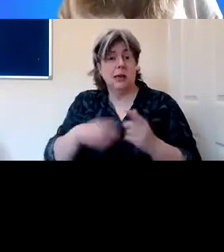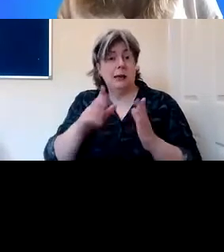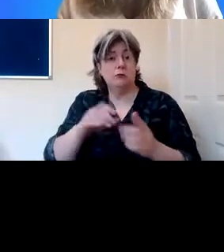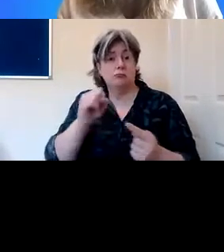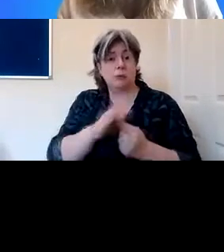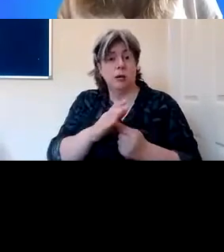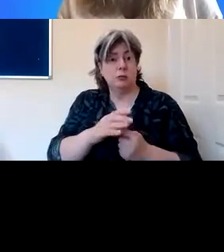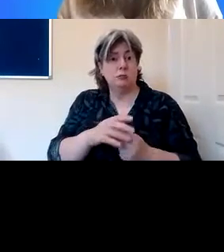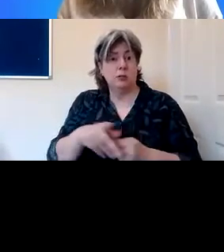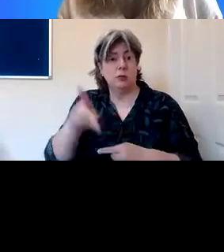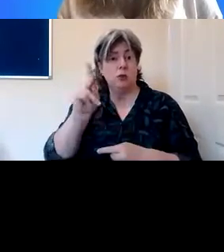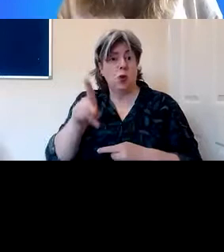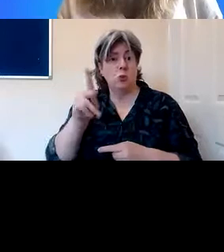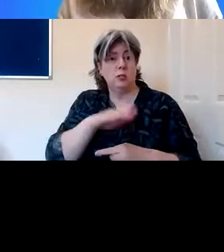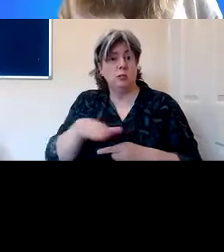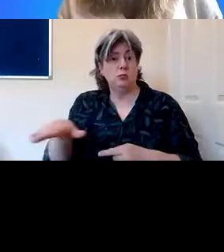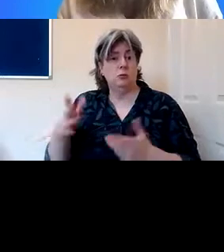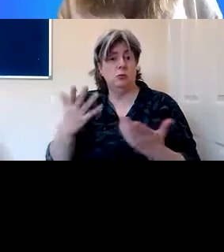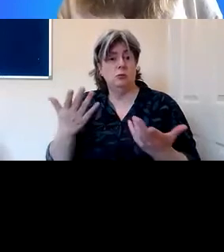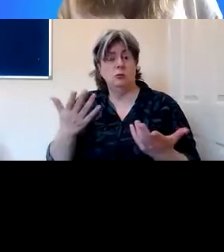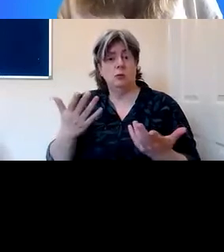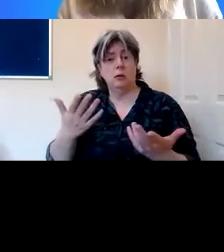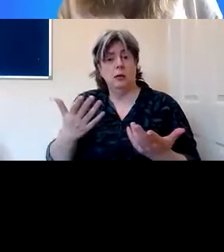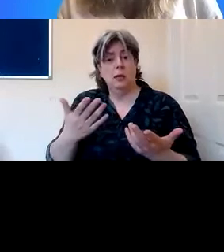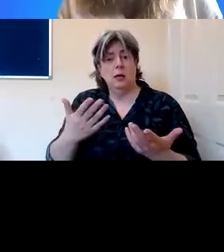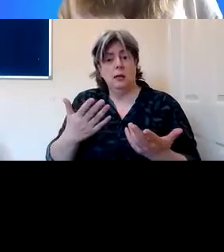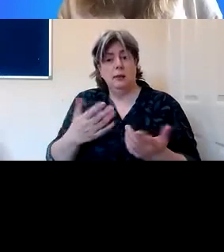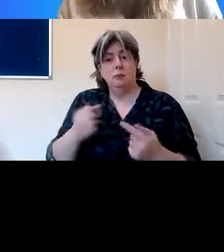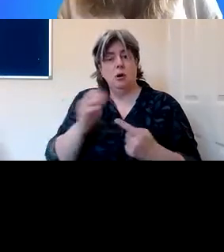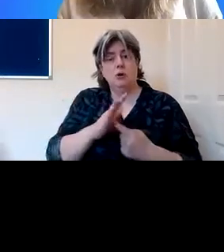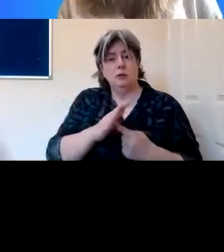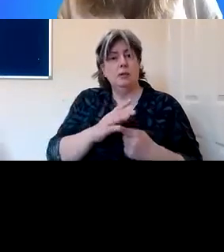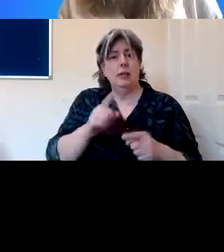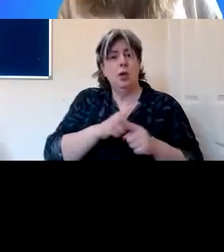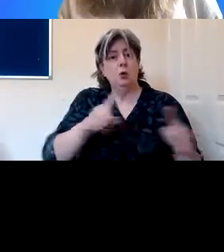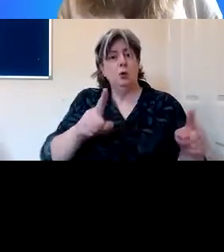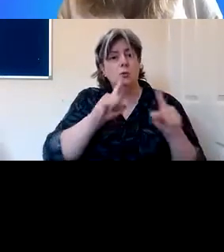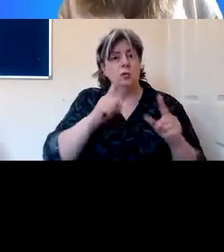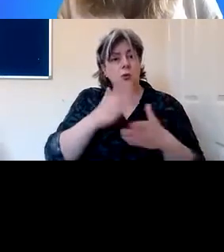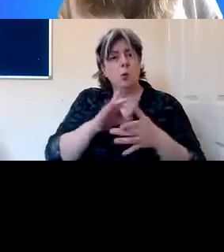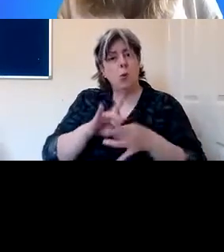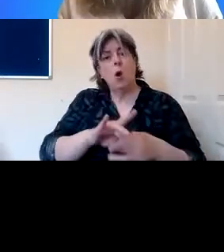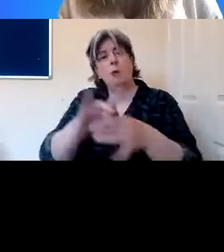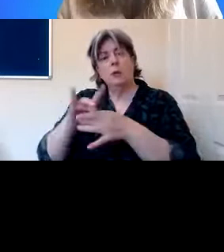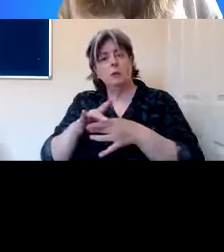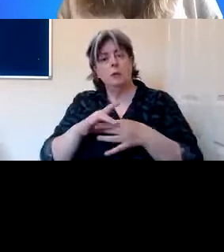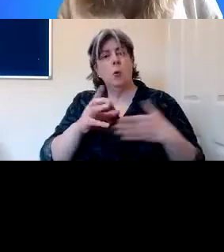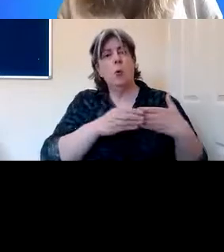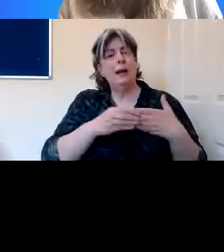children. And in doing that, that means prioritising those of you who work with them and those of you who lead those who work with them.